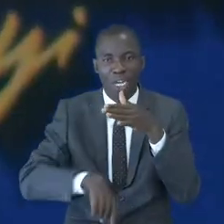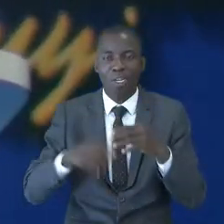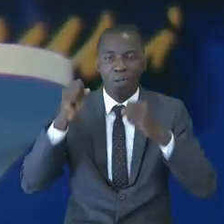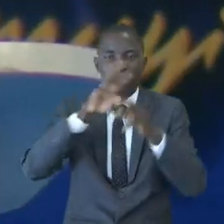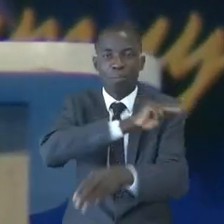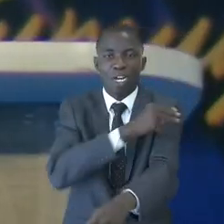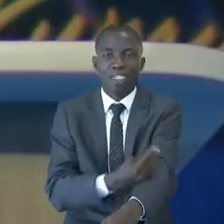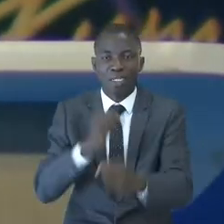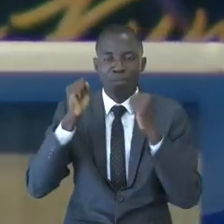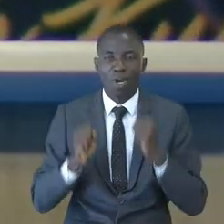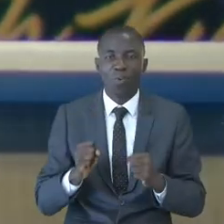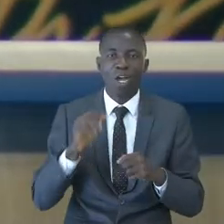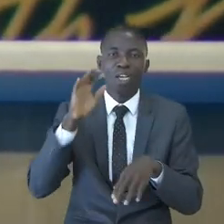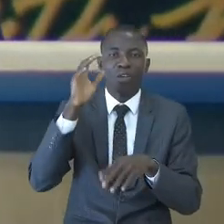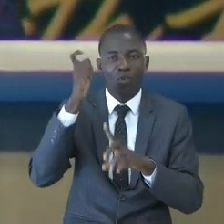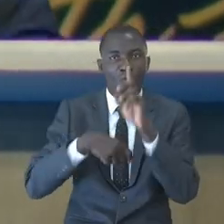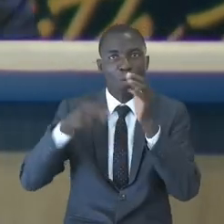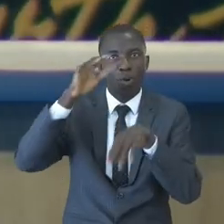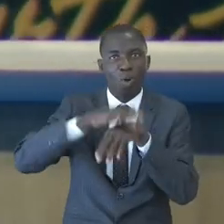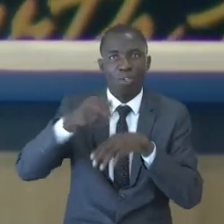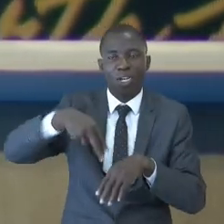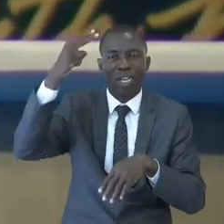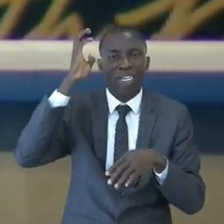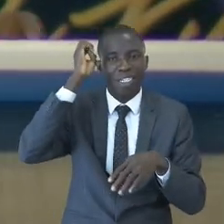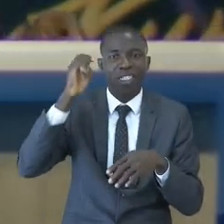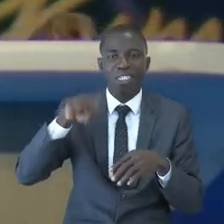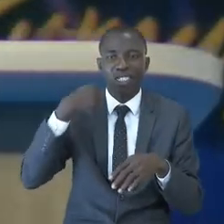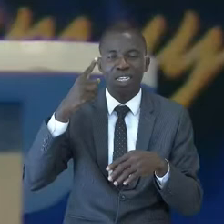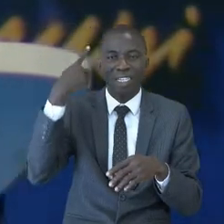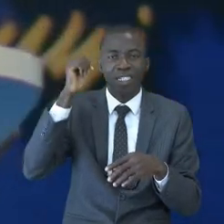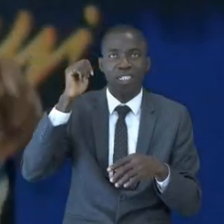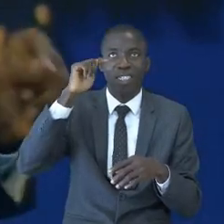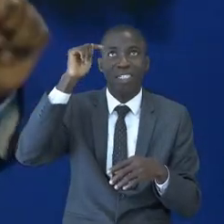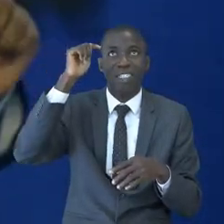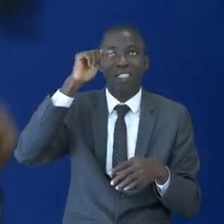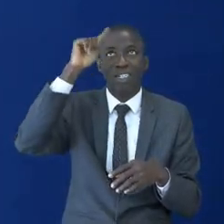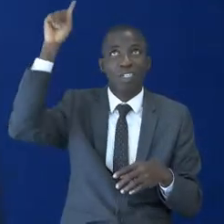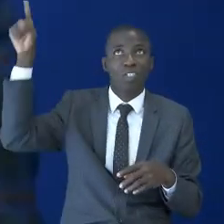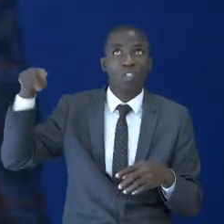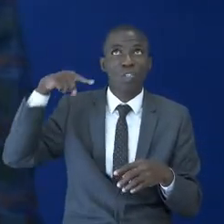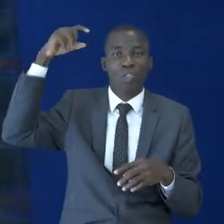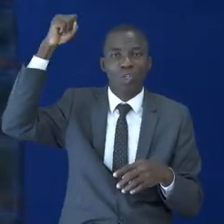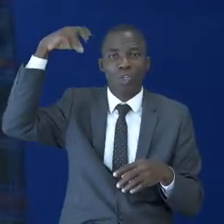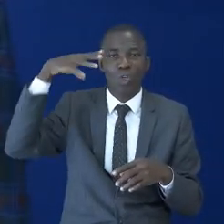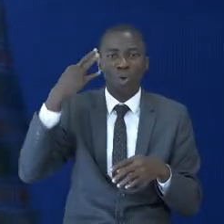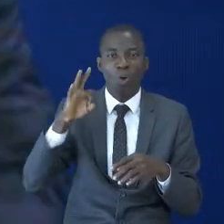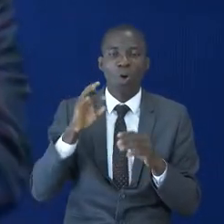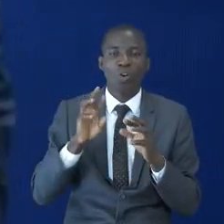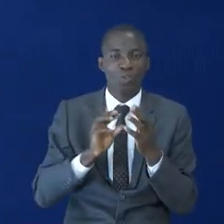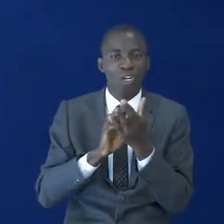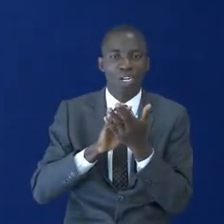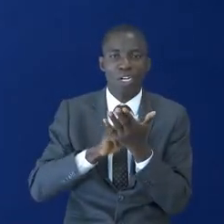power from on high. And he says, the Son of Righteousness in